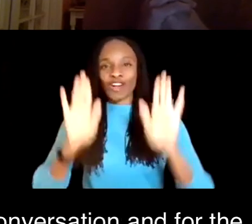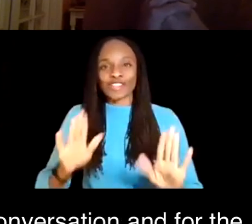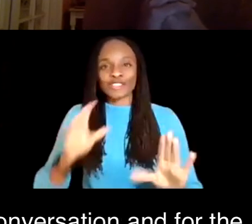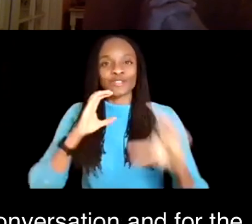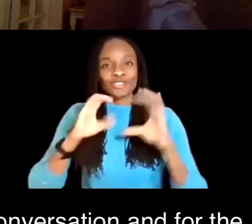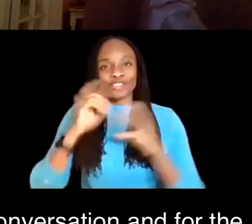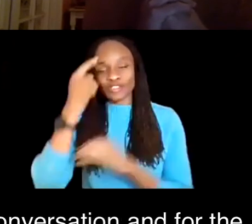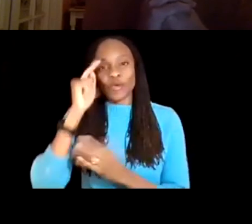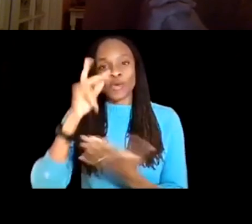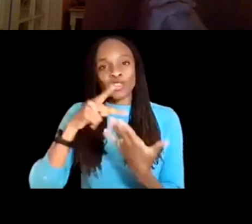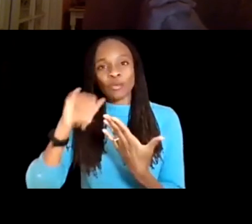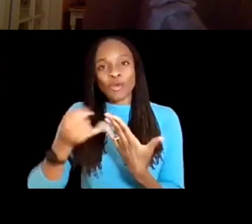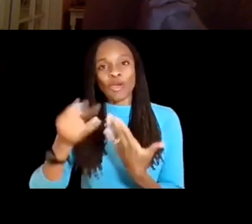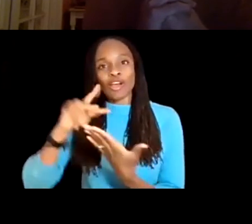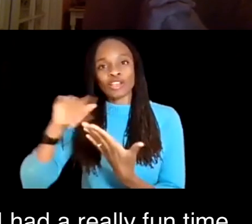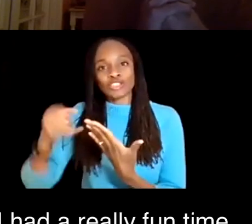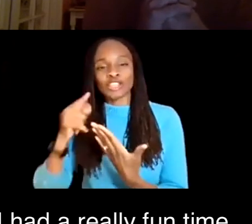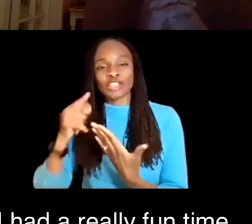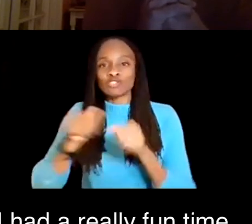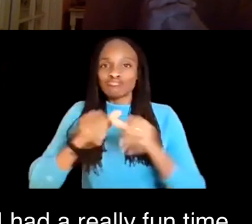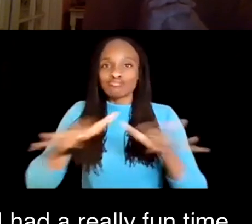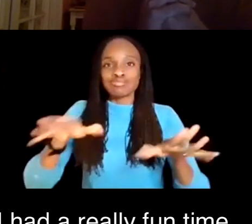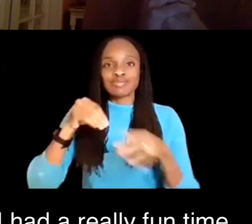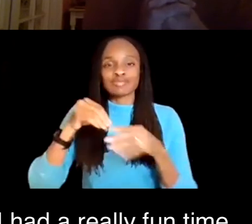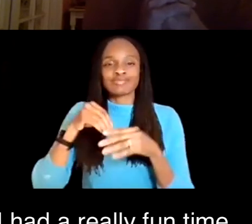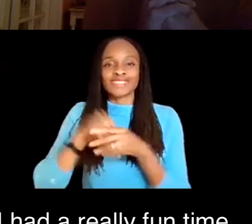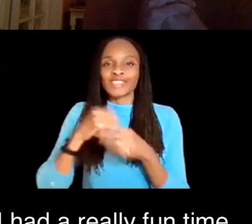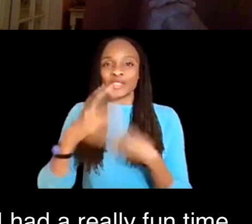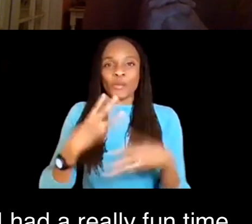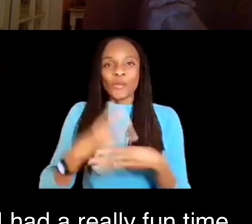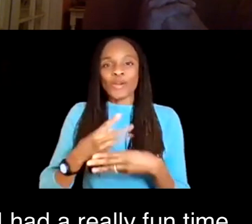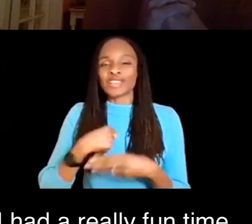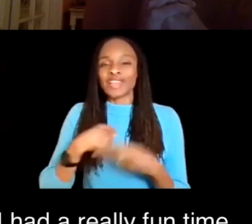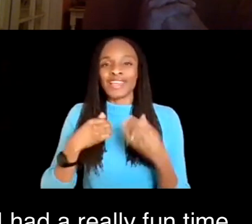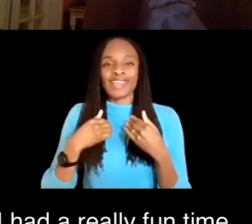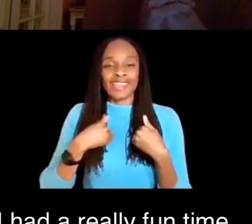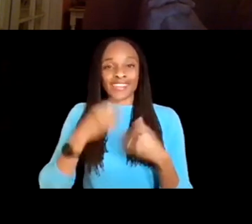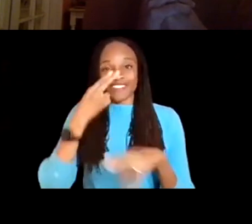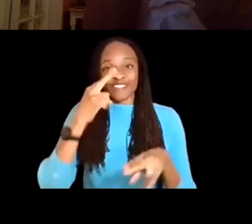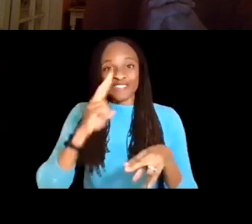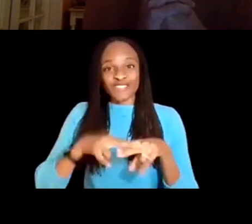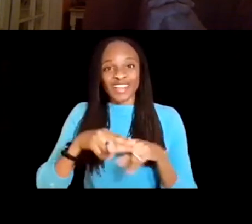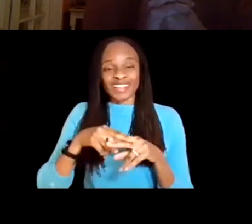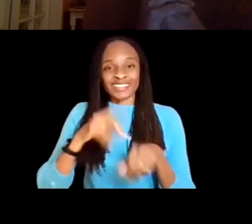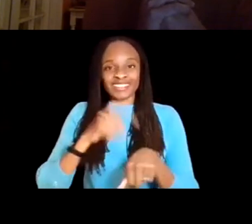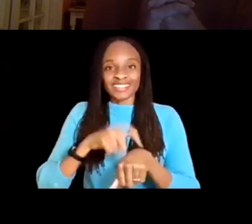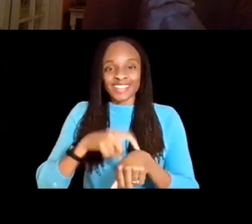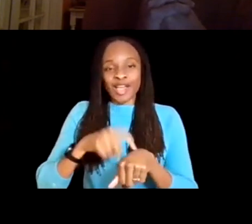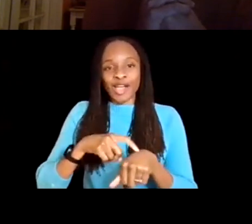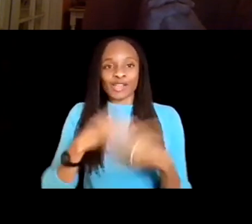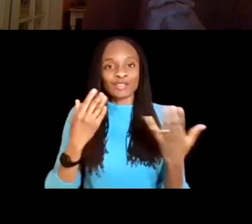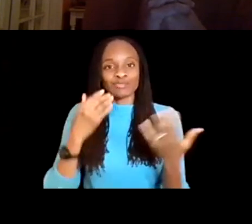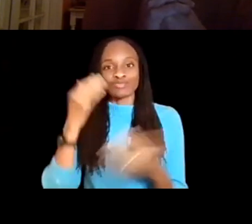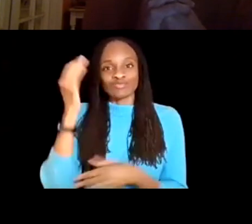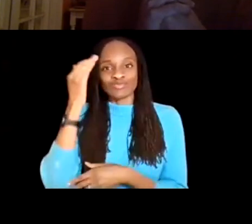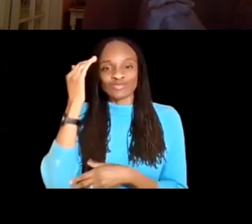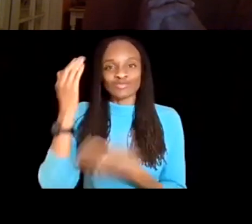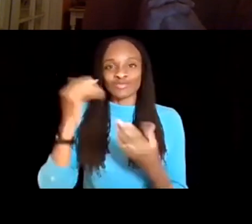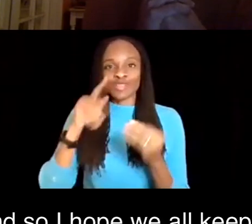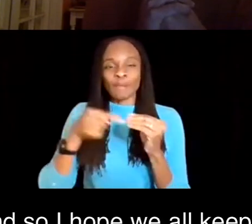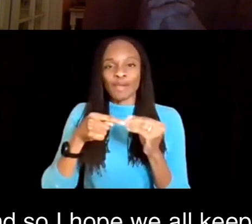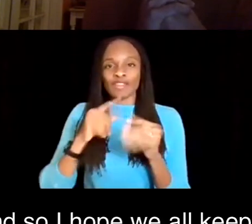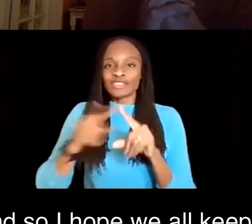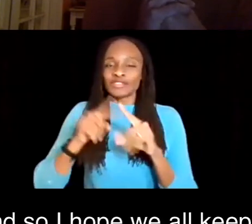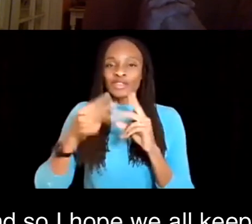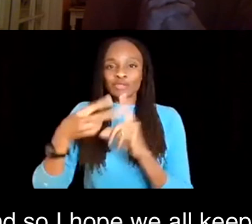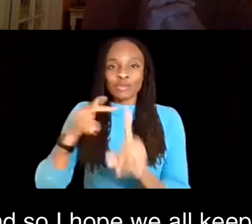for the projects that you've put out in the world. I had a really fun time getting to know each of these different perspectives on storytelling and disability.